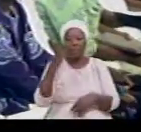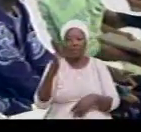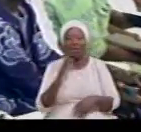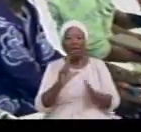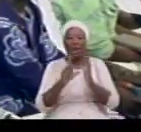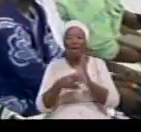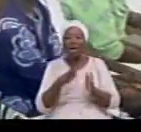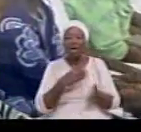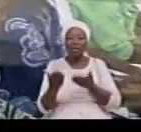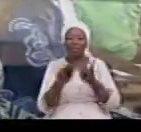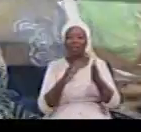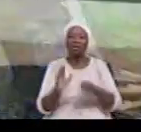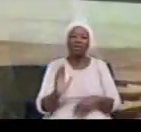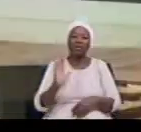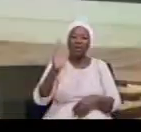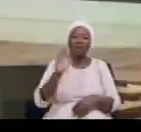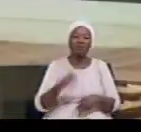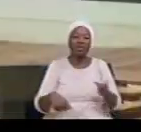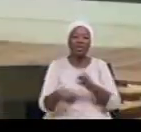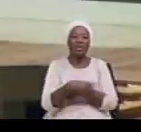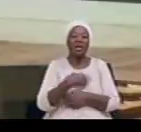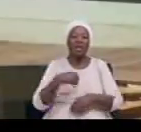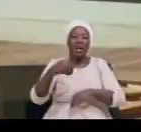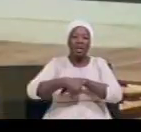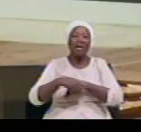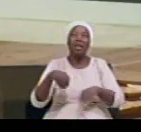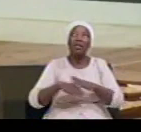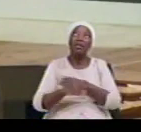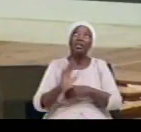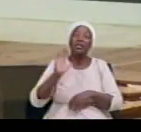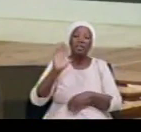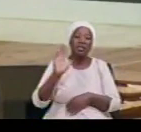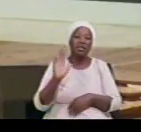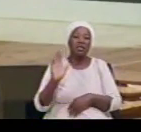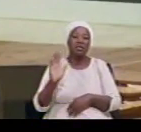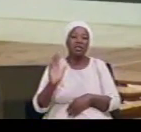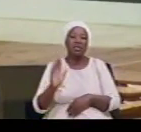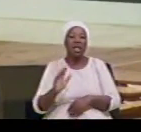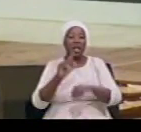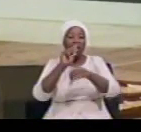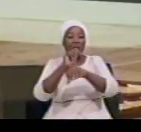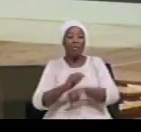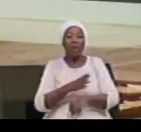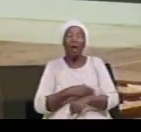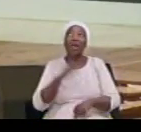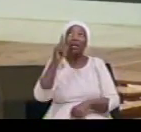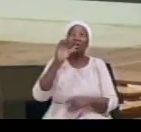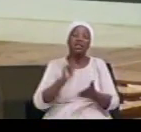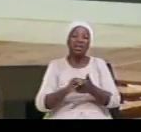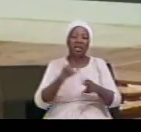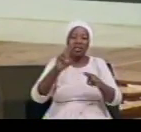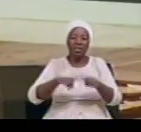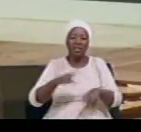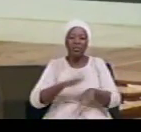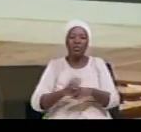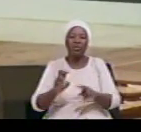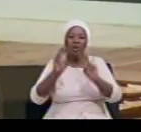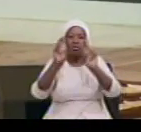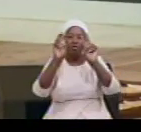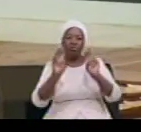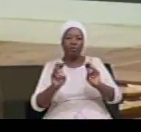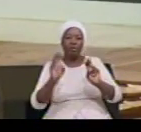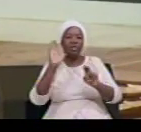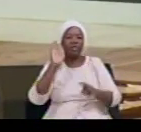and night in his temple. And he that sitteth on the throne shall dwell